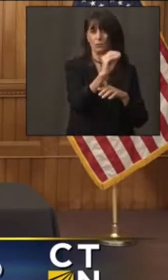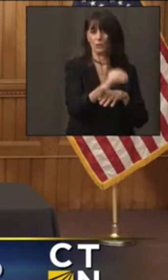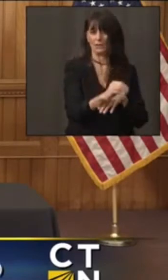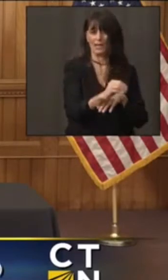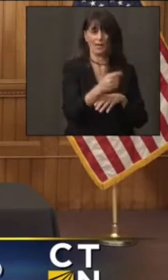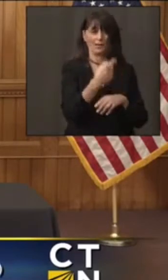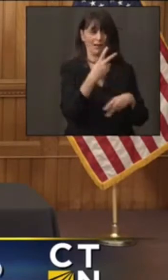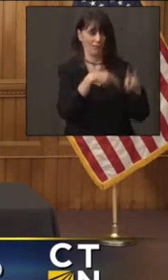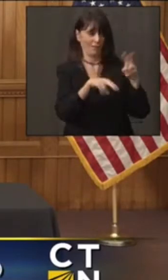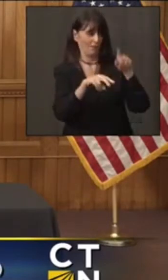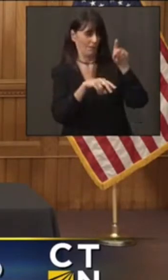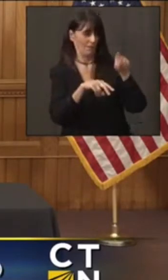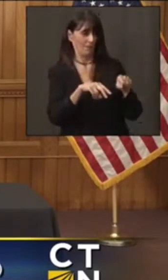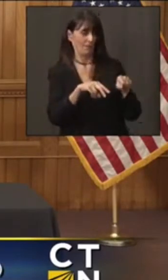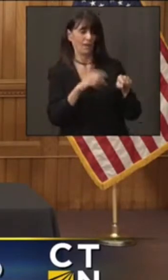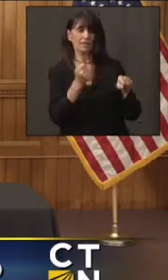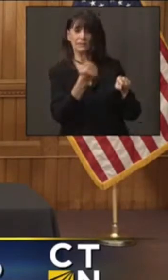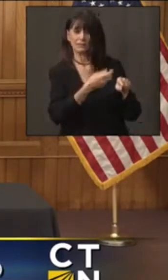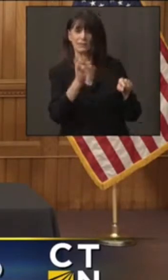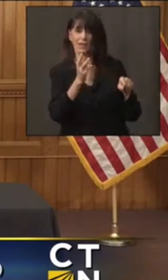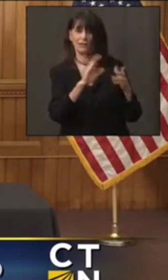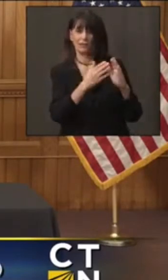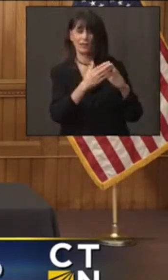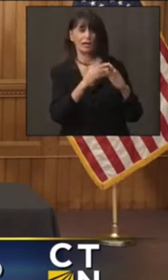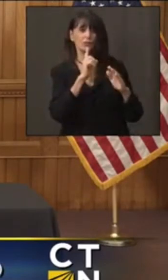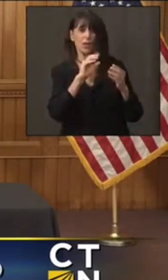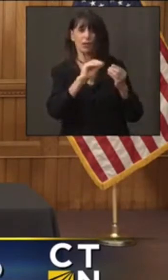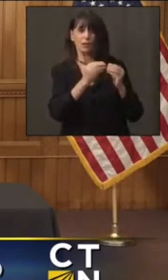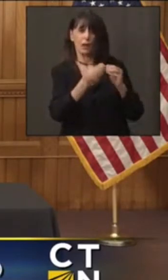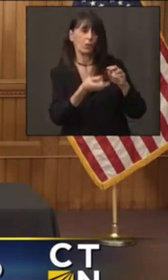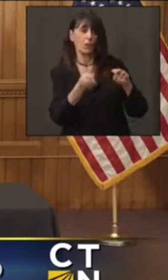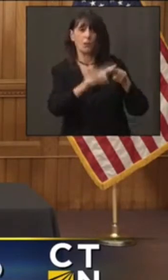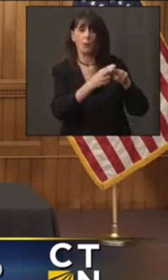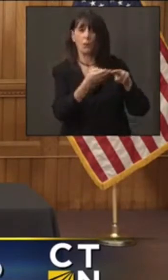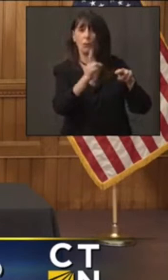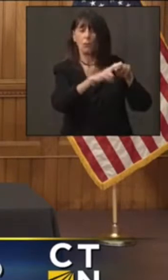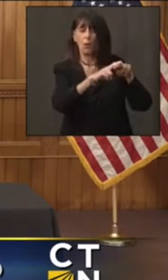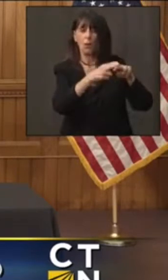a number of them that are really bumping up against that